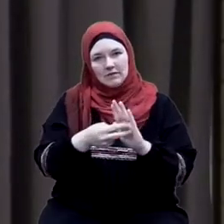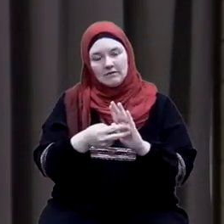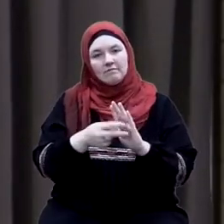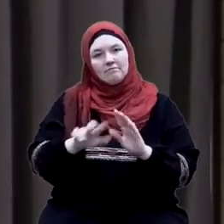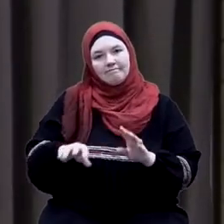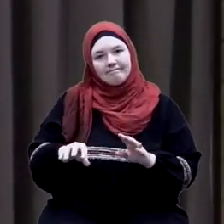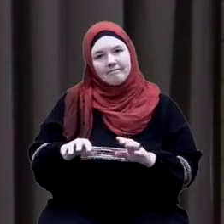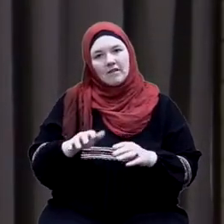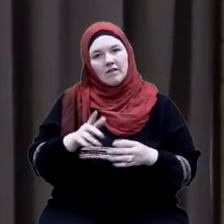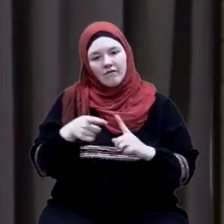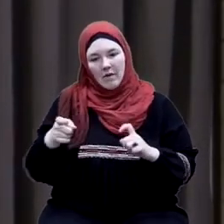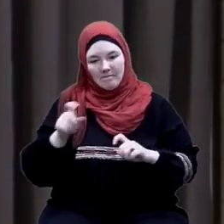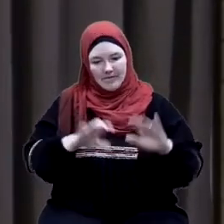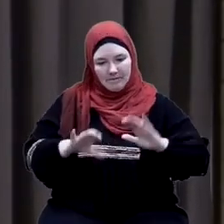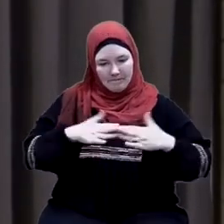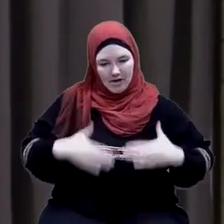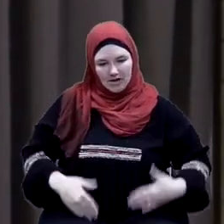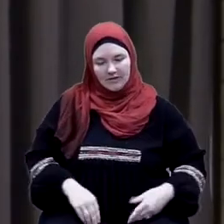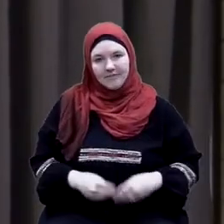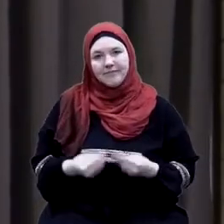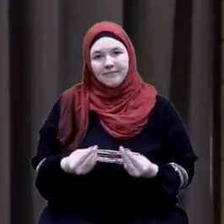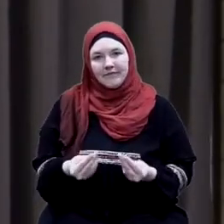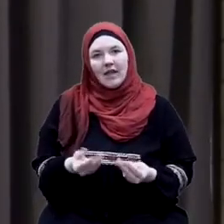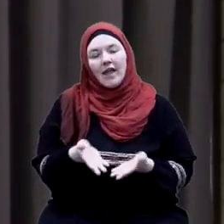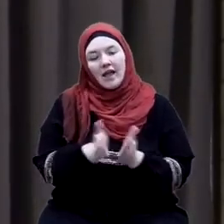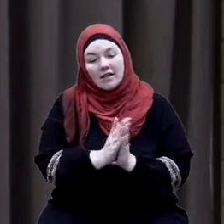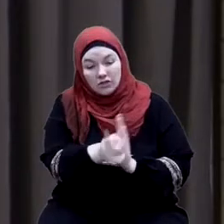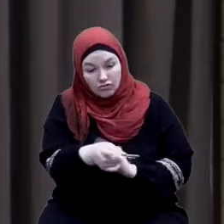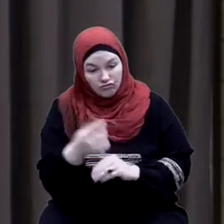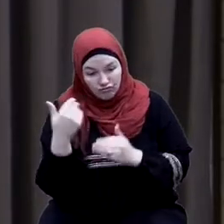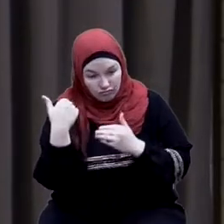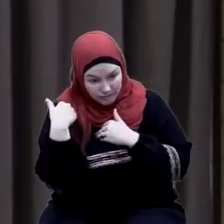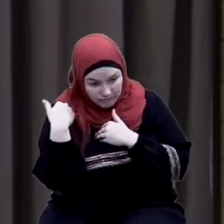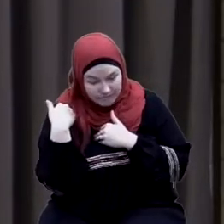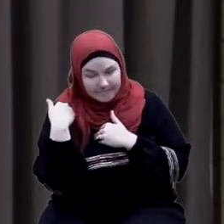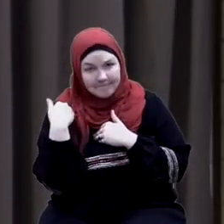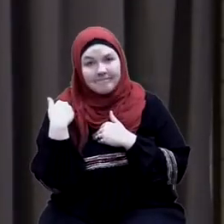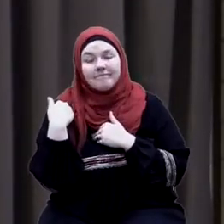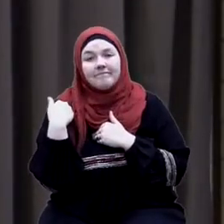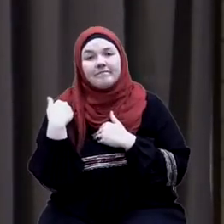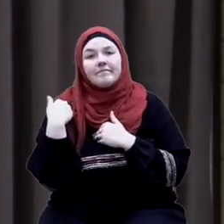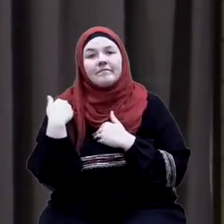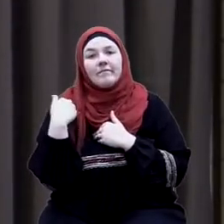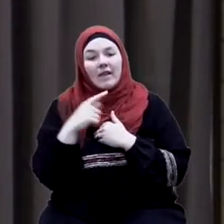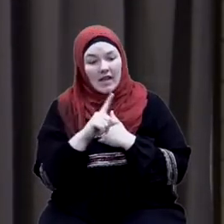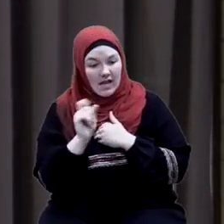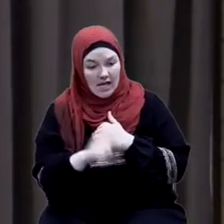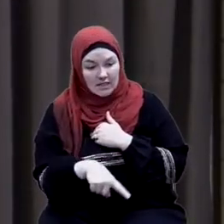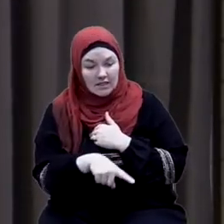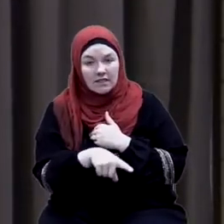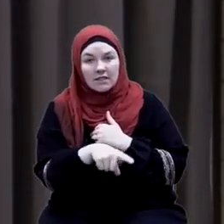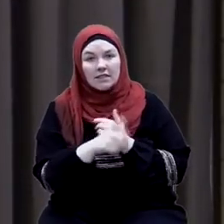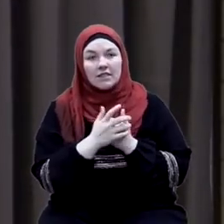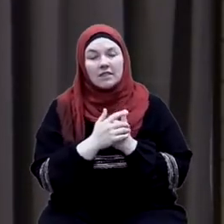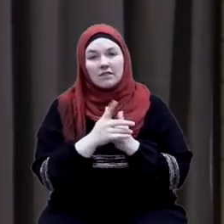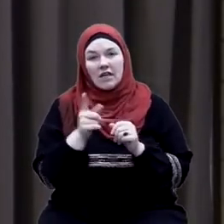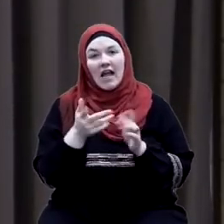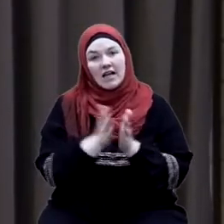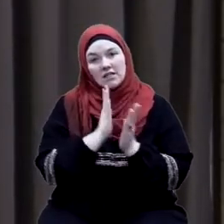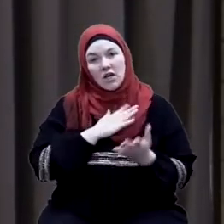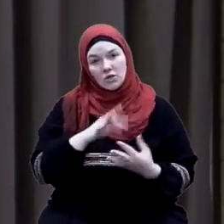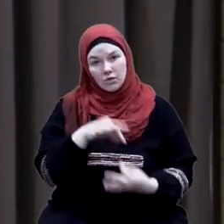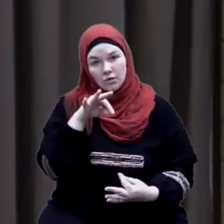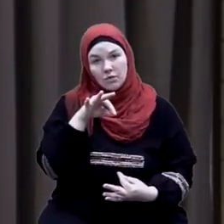a question as responsible creation, Alastu bi Rabbikum, and